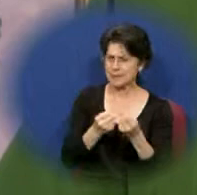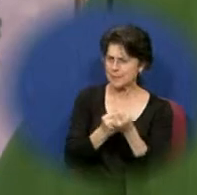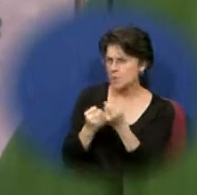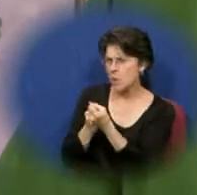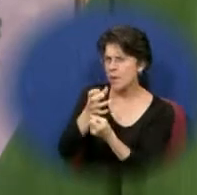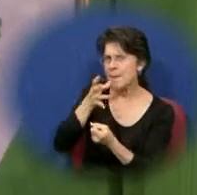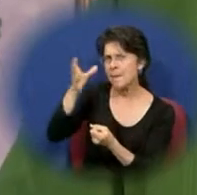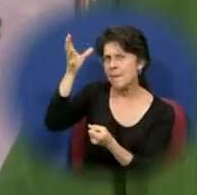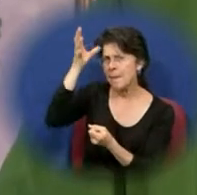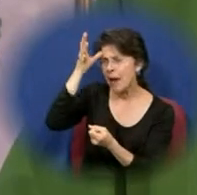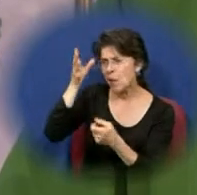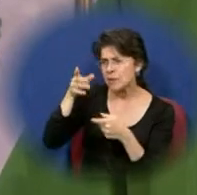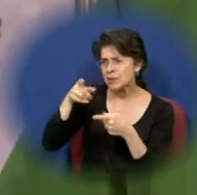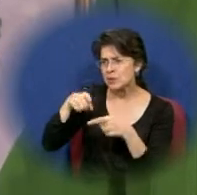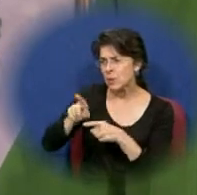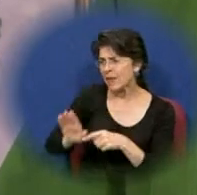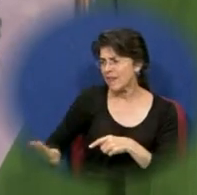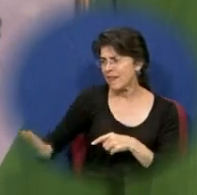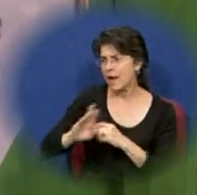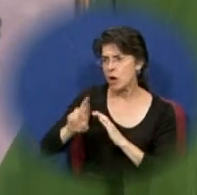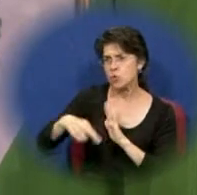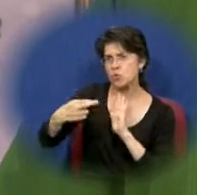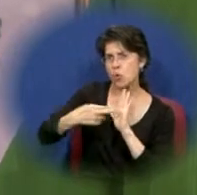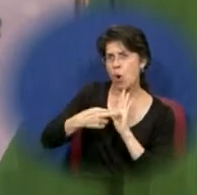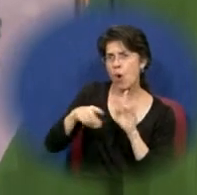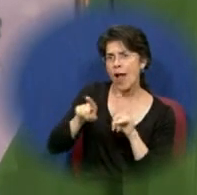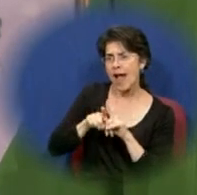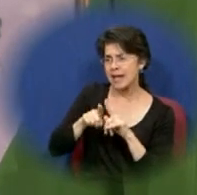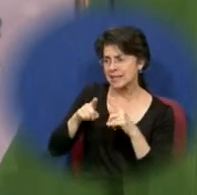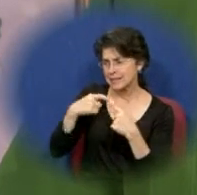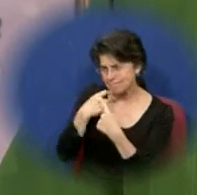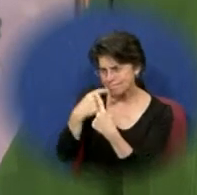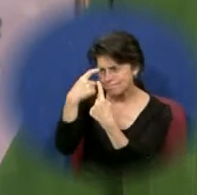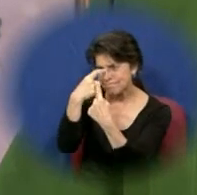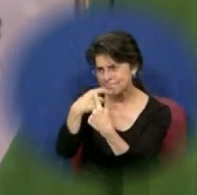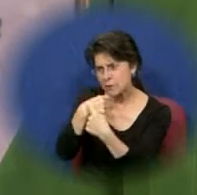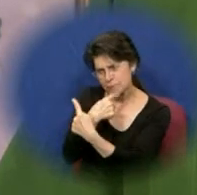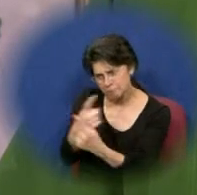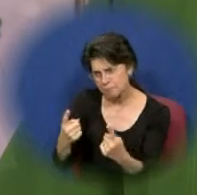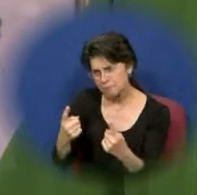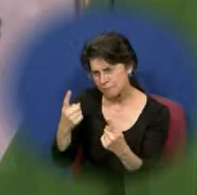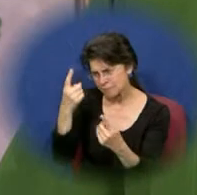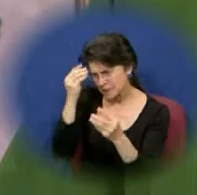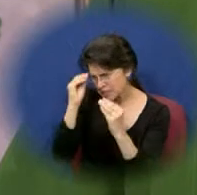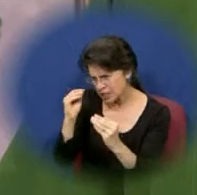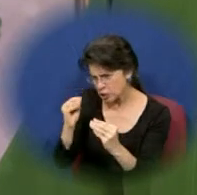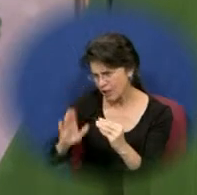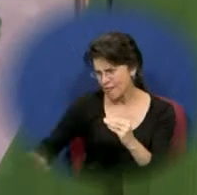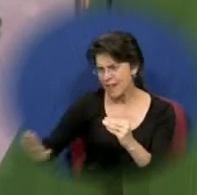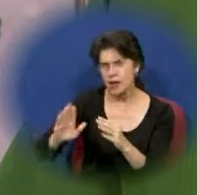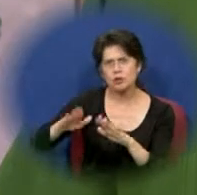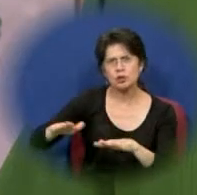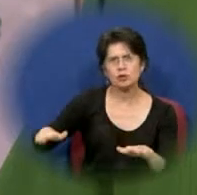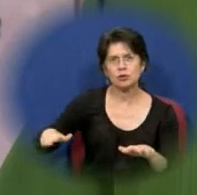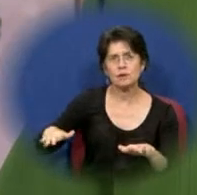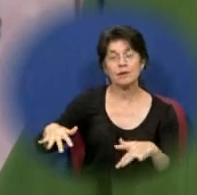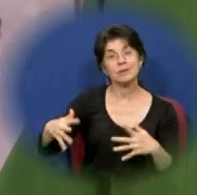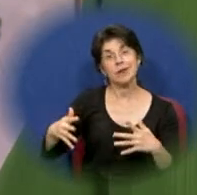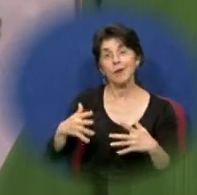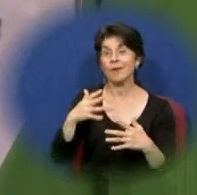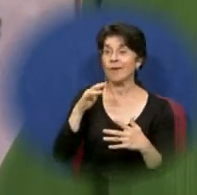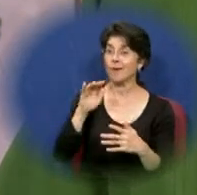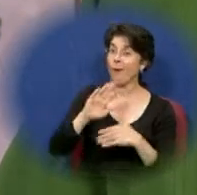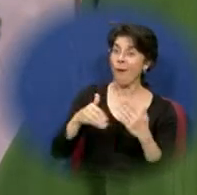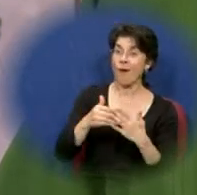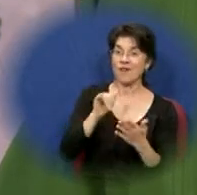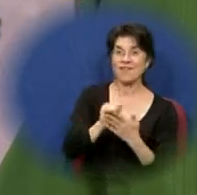parents in their primary role of catechesis for their children. And so all of that goodness that we celebrate